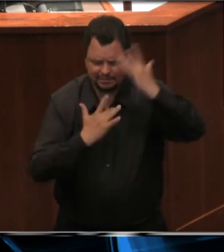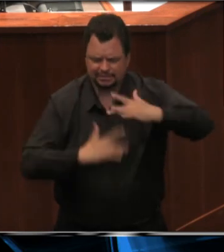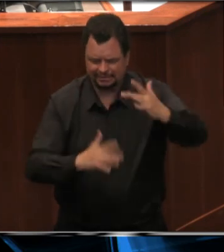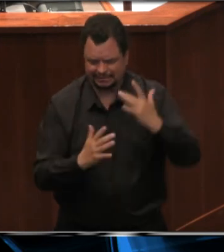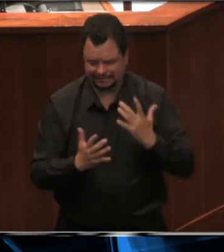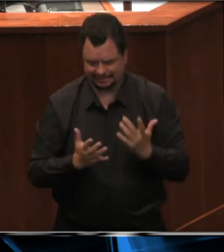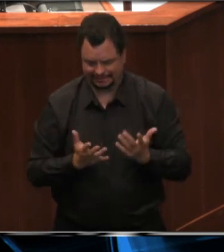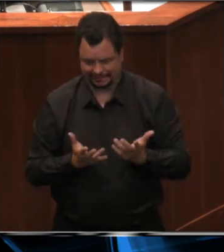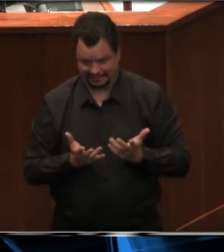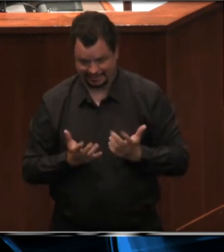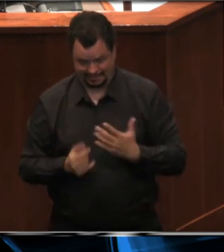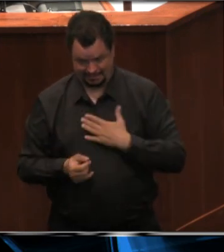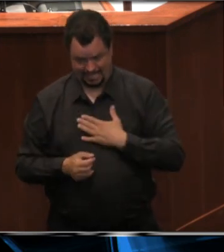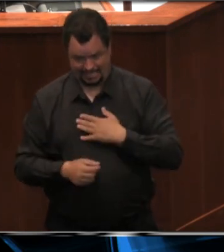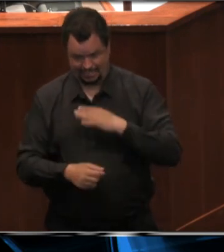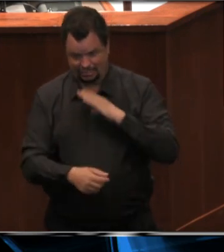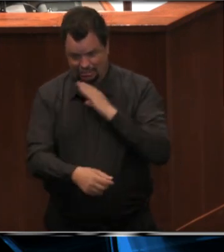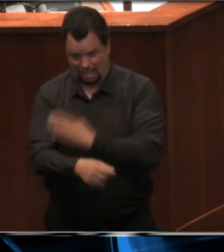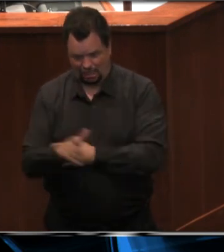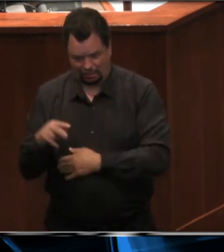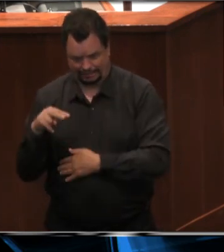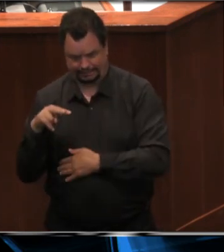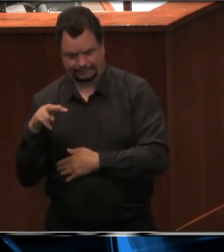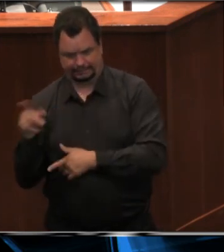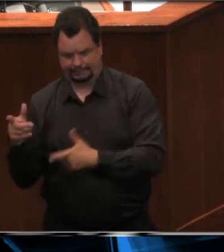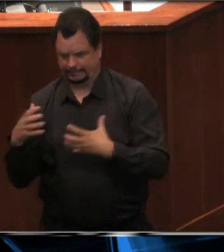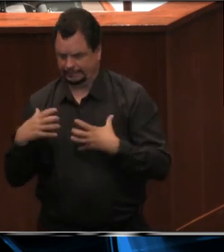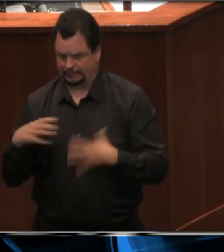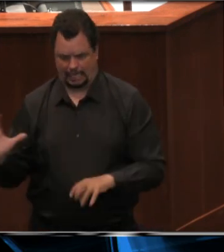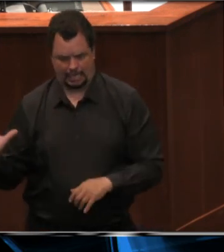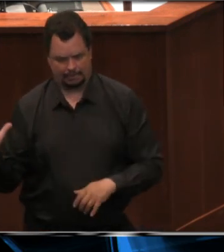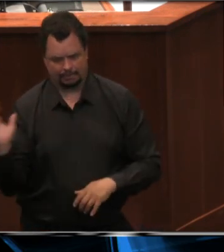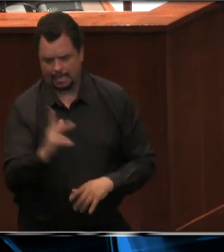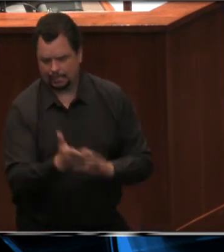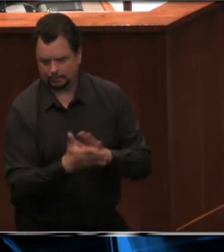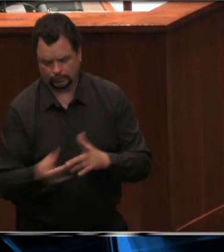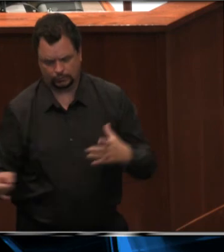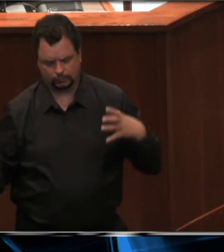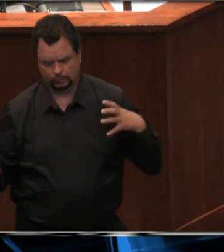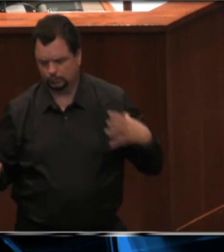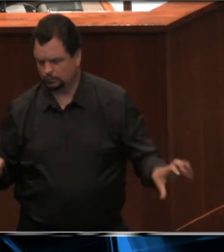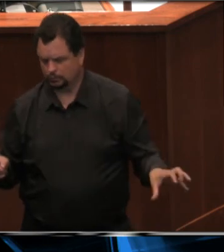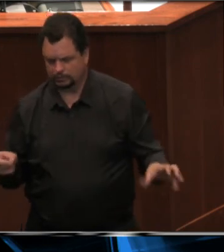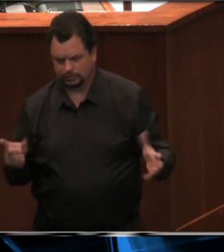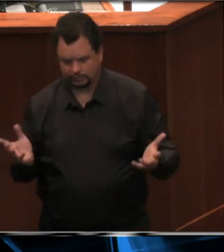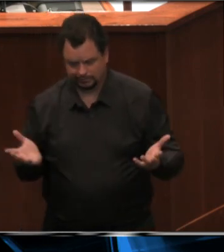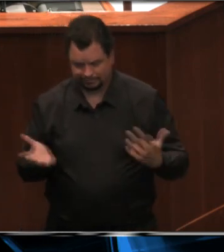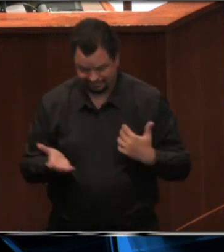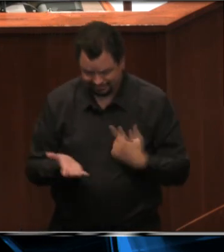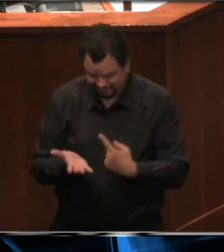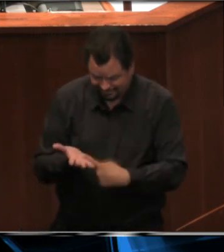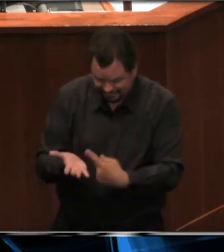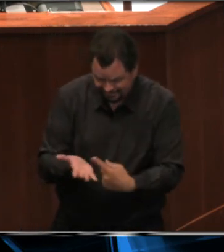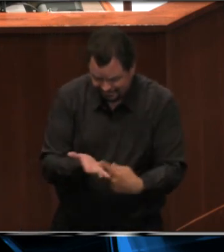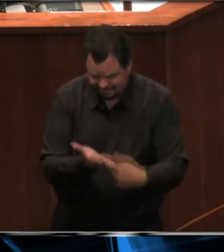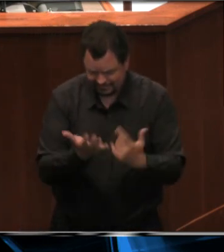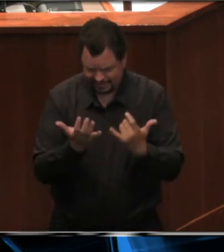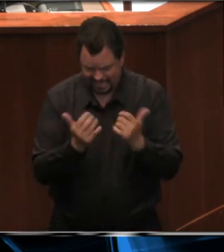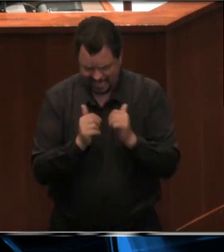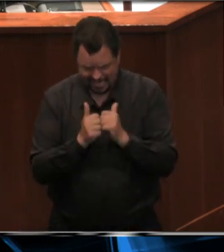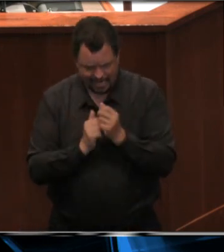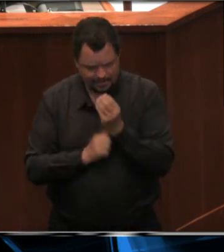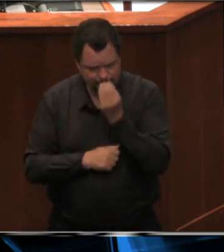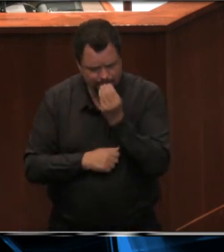about getting sick with this in-person arrangement is generating questions in our household about wills and plans for my kids if both parents get seriously